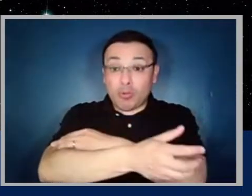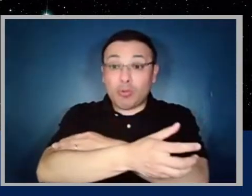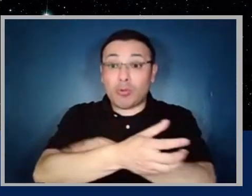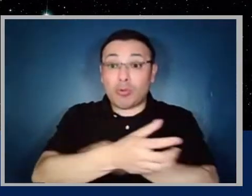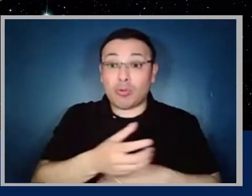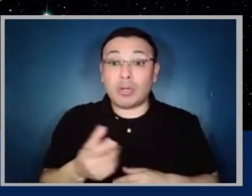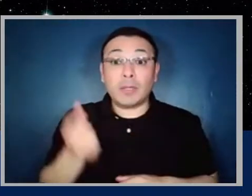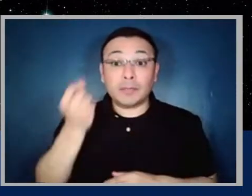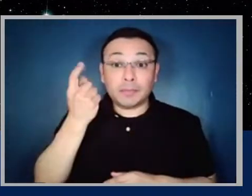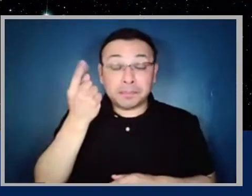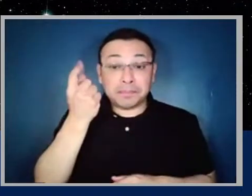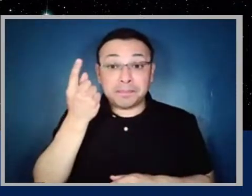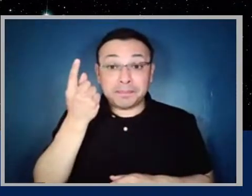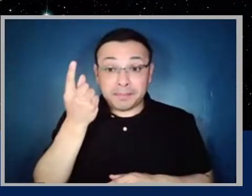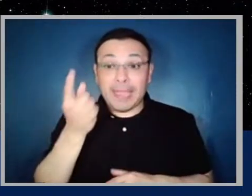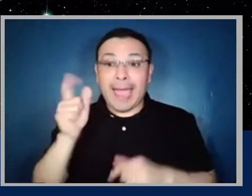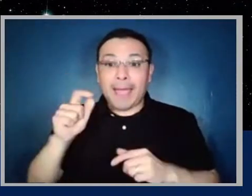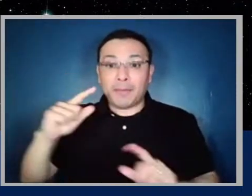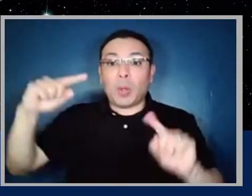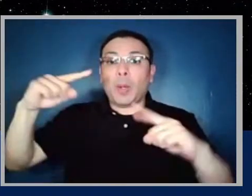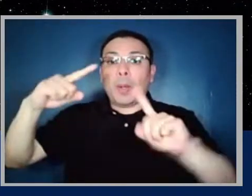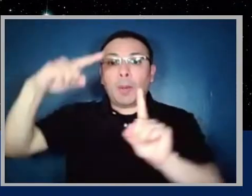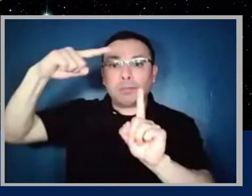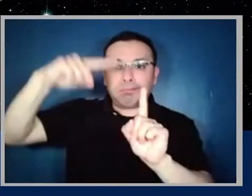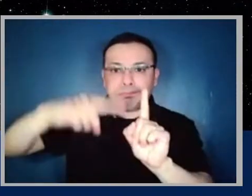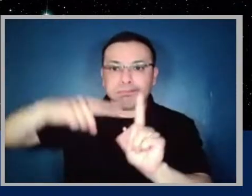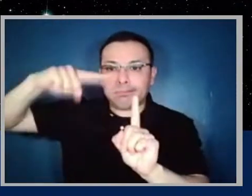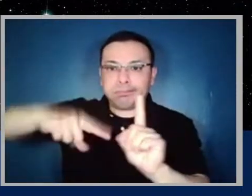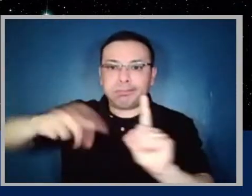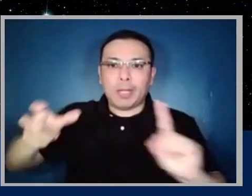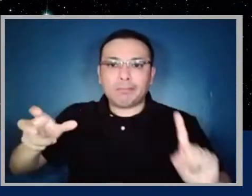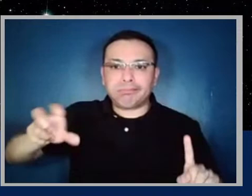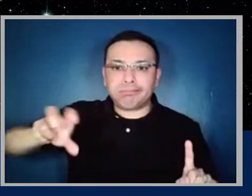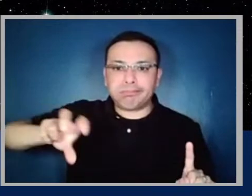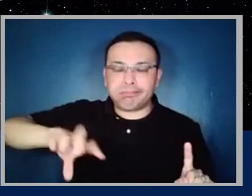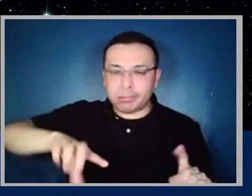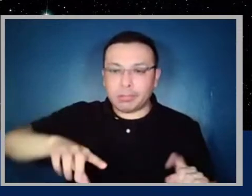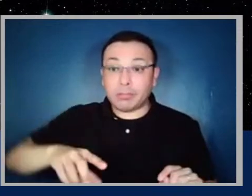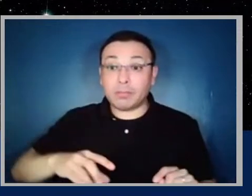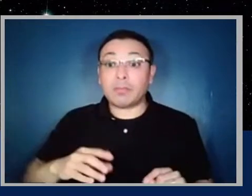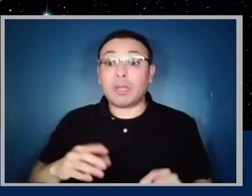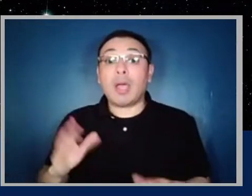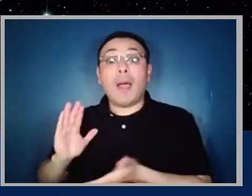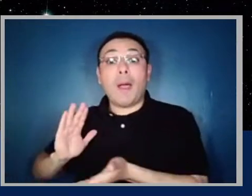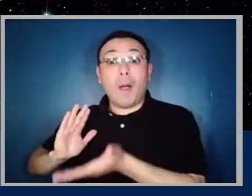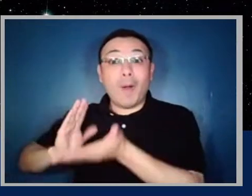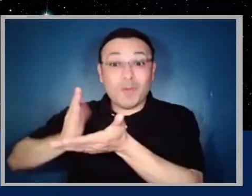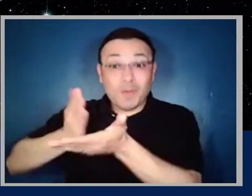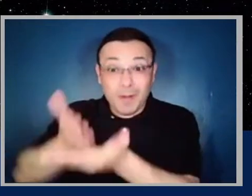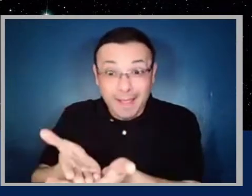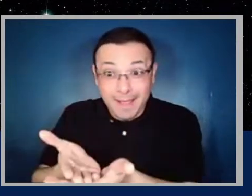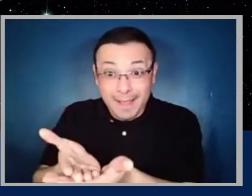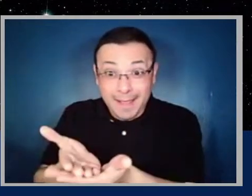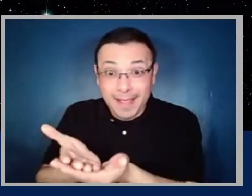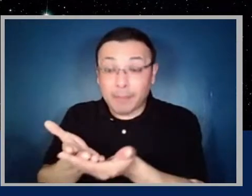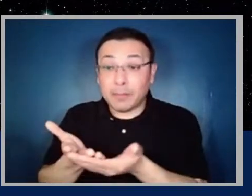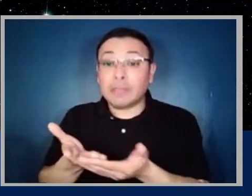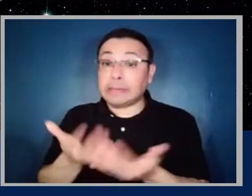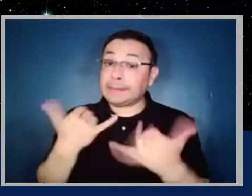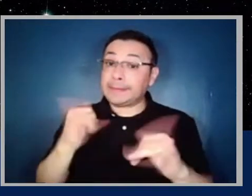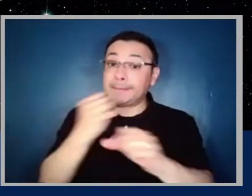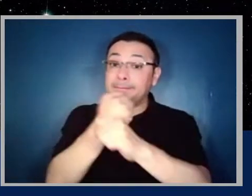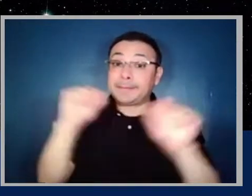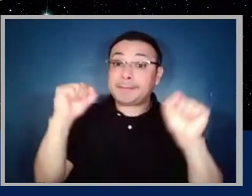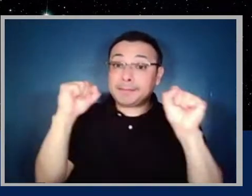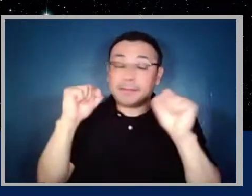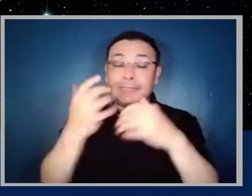very harmful to all of our recovery forces, because we have a lot of hazards that are created from the vehicle from a commodity